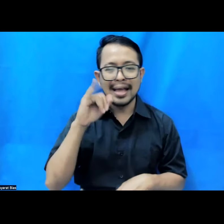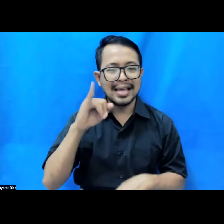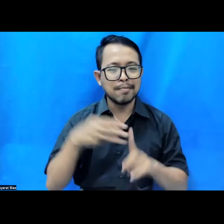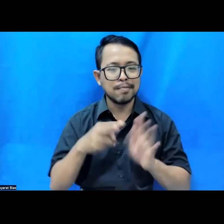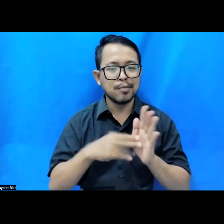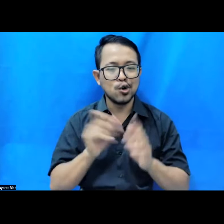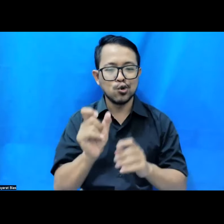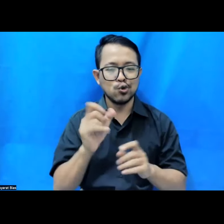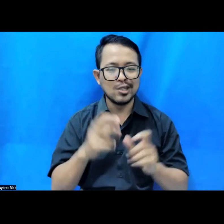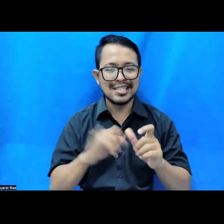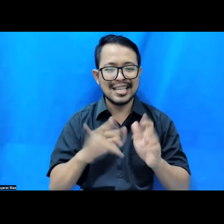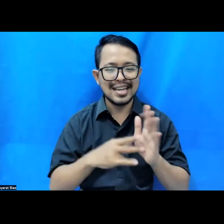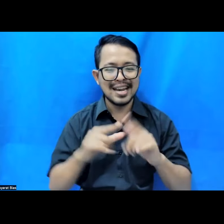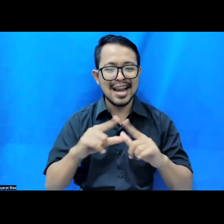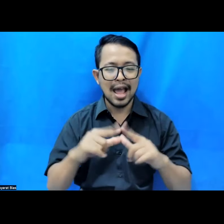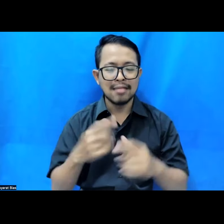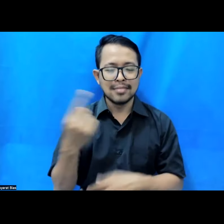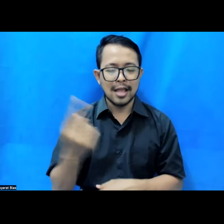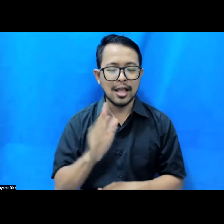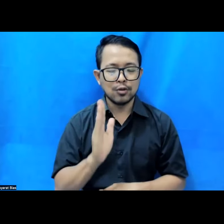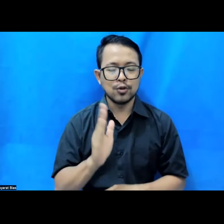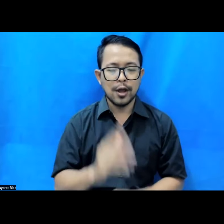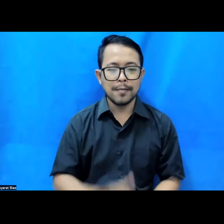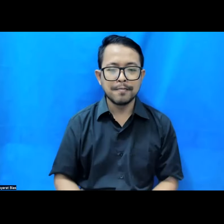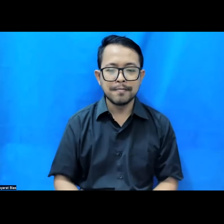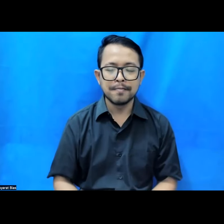my dearest friend, Mr. Ibnu Sina,